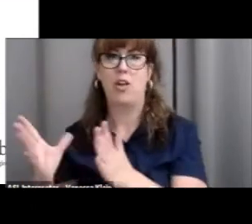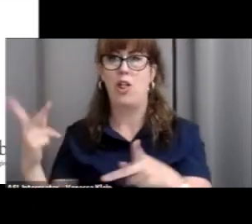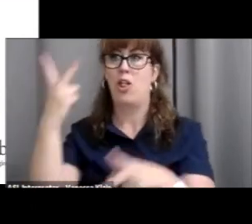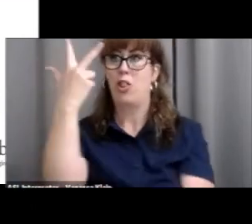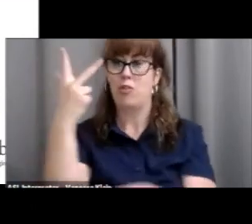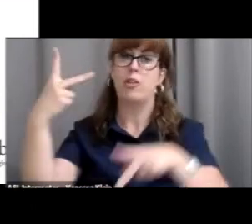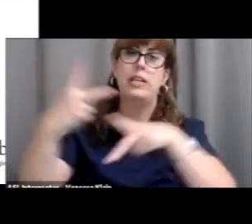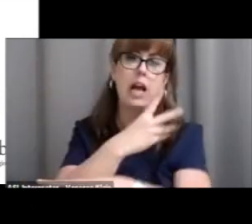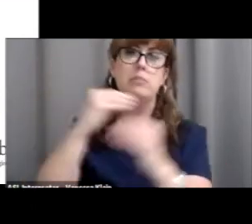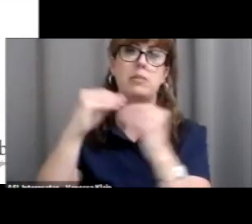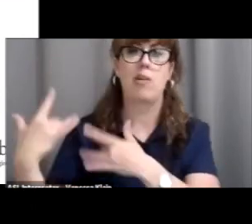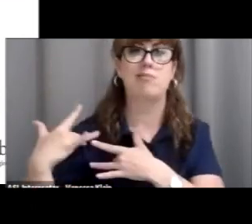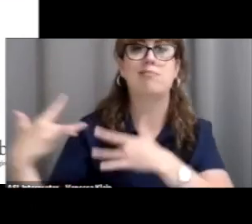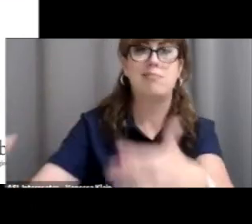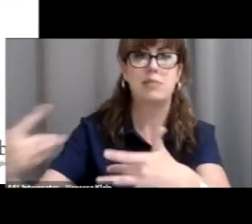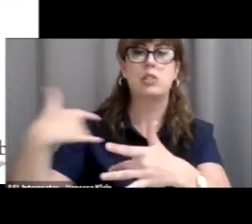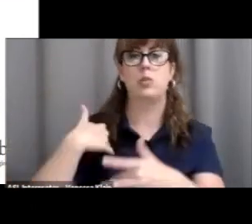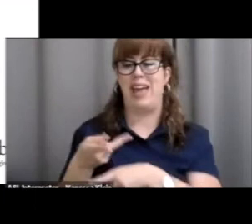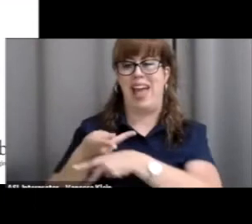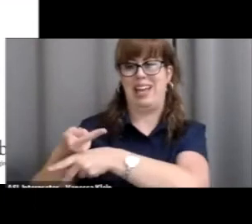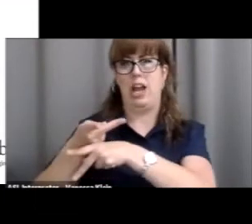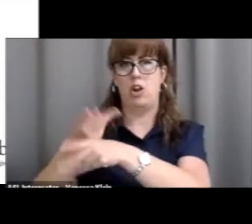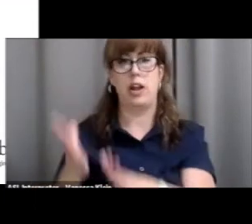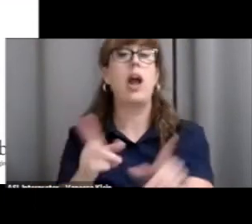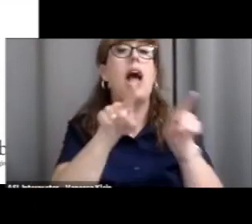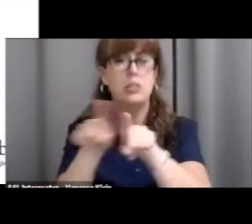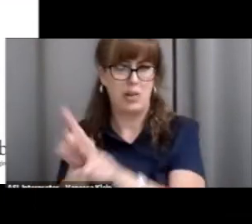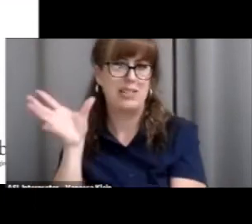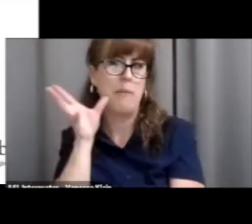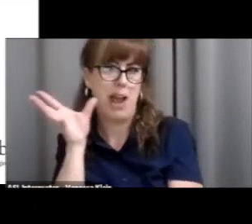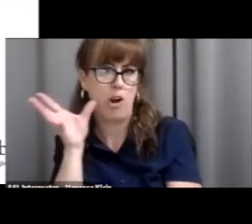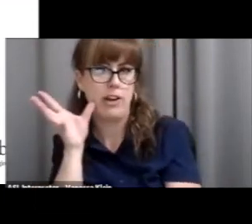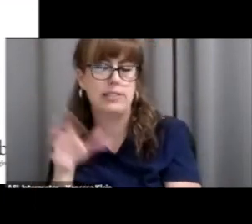caretaker and a parent as well.